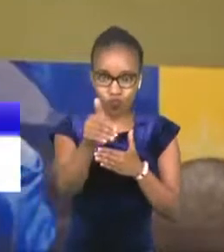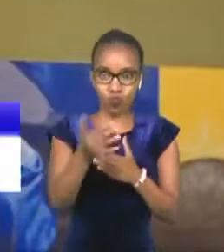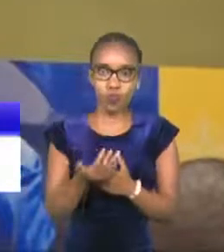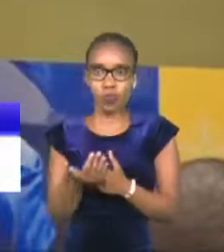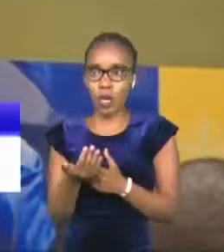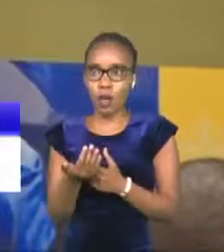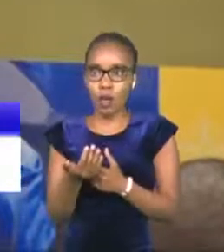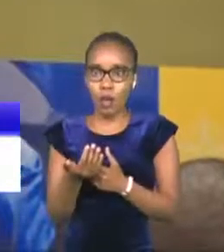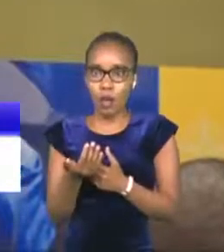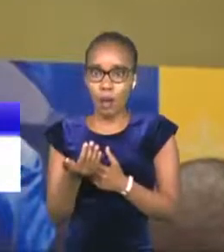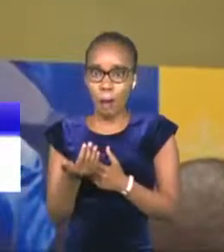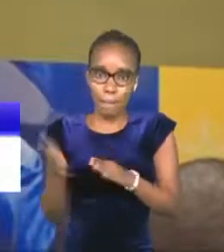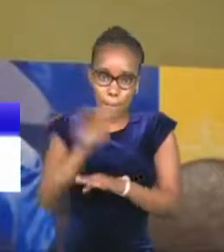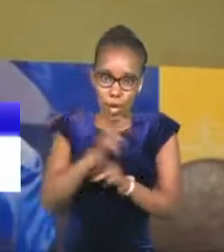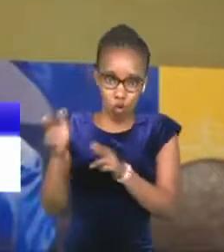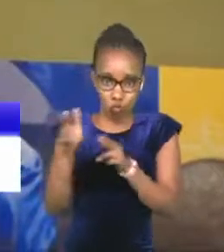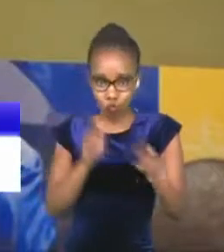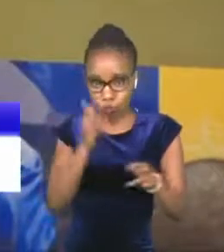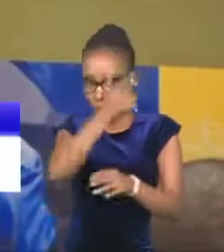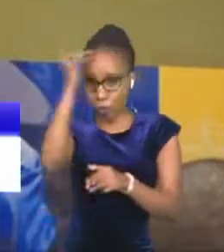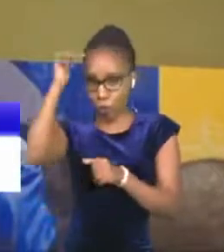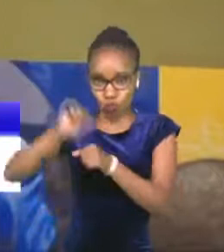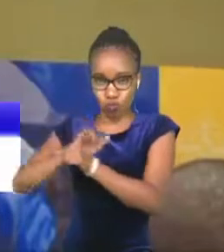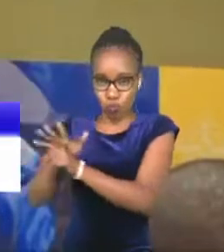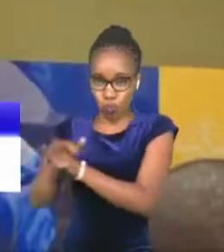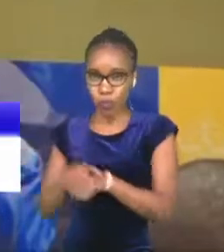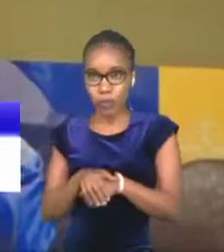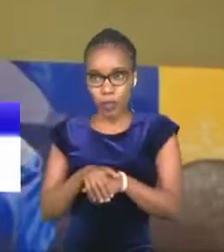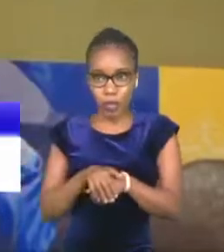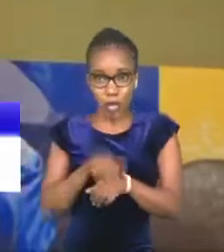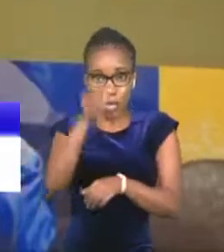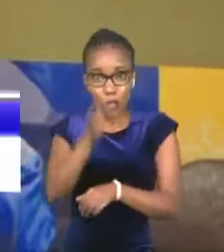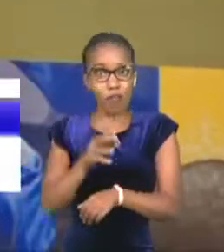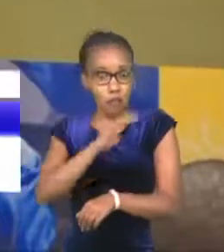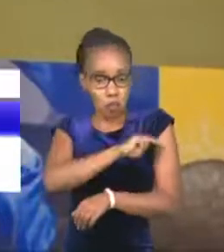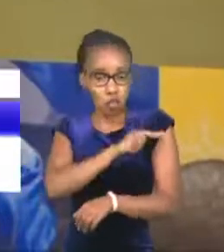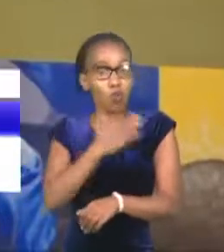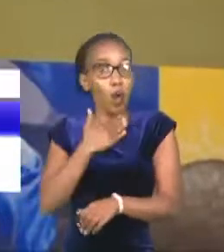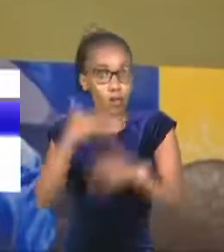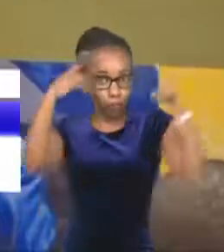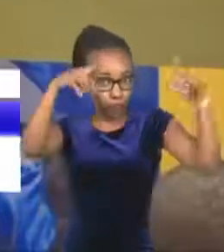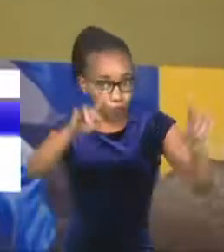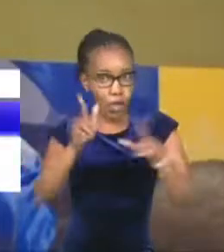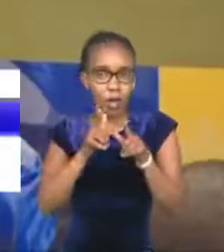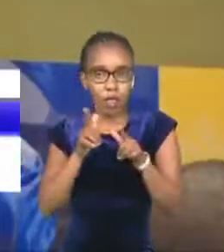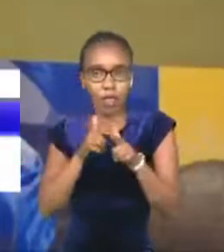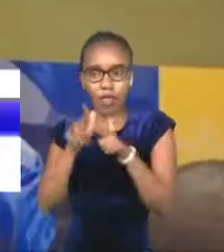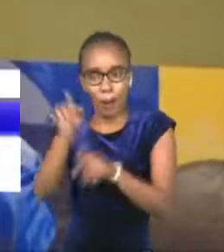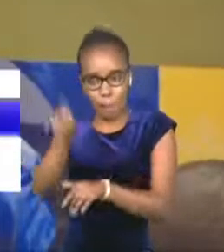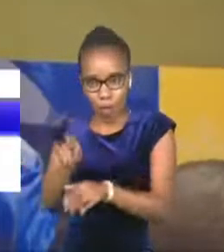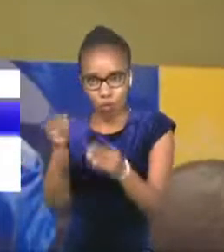recovery following the ongoing pandemic. To succeed in our mission to end malaria, we must